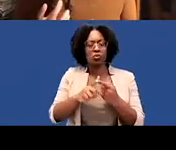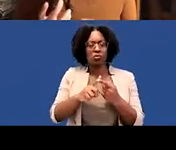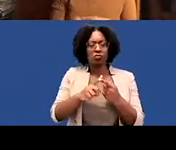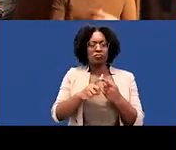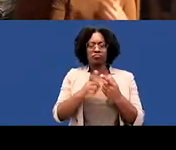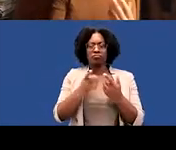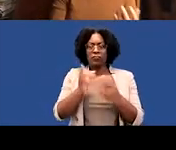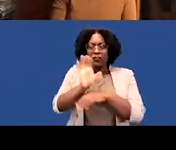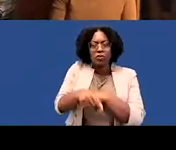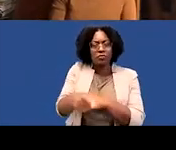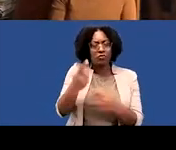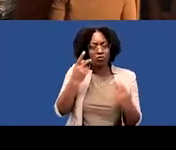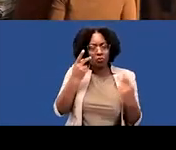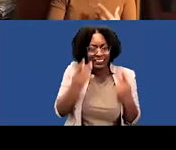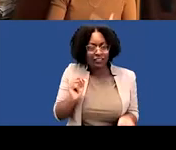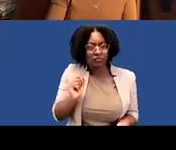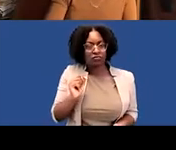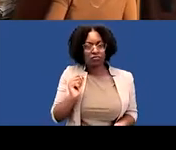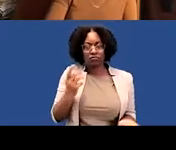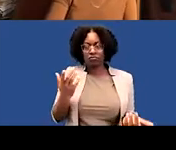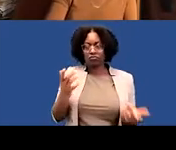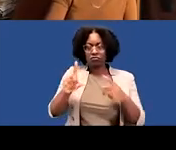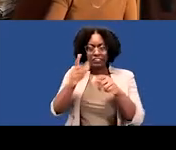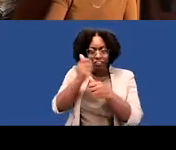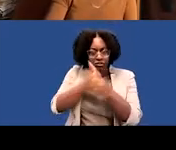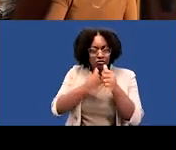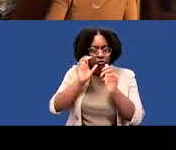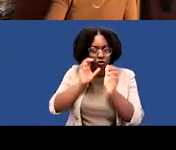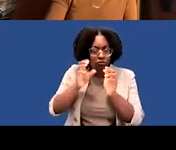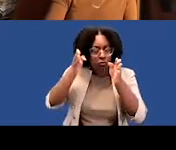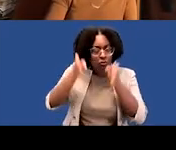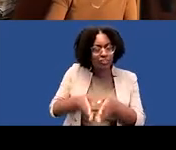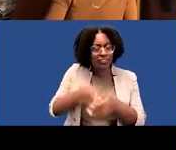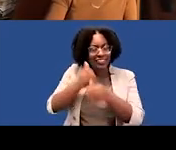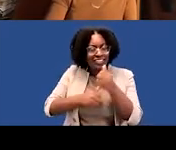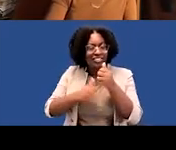so small, to look at the design, to look at those details?